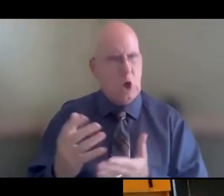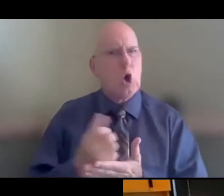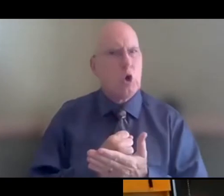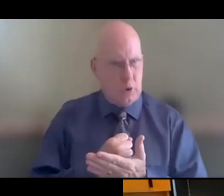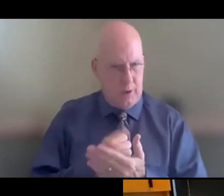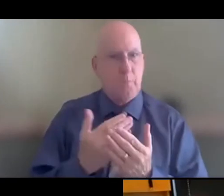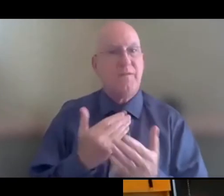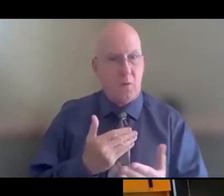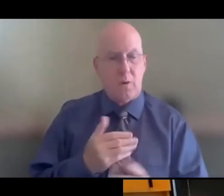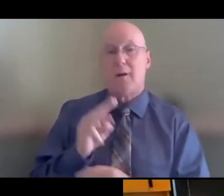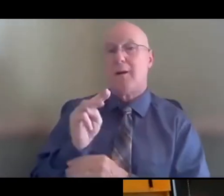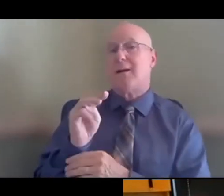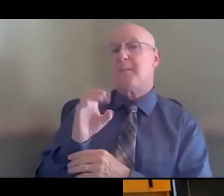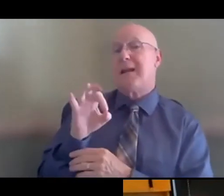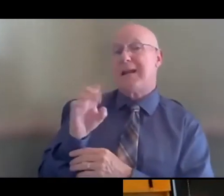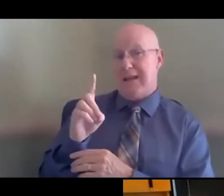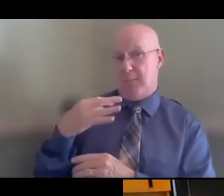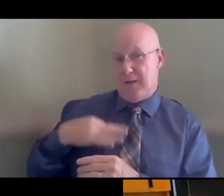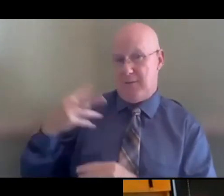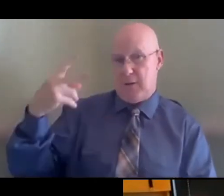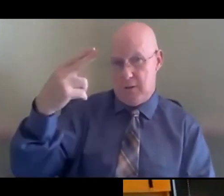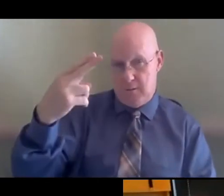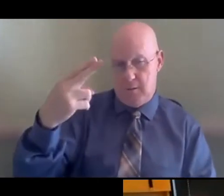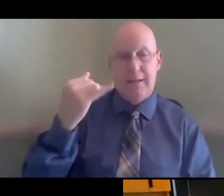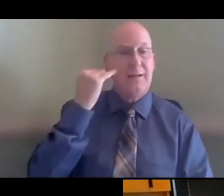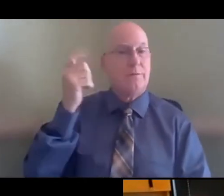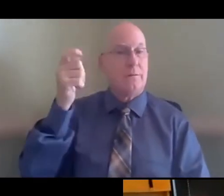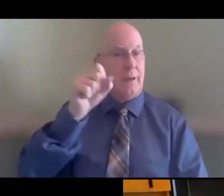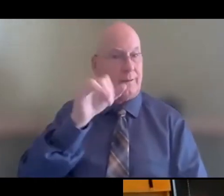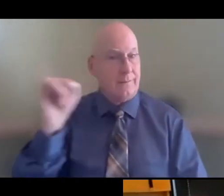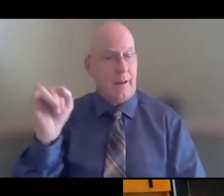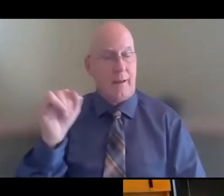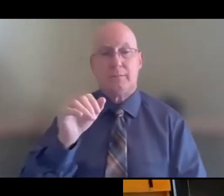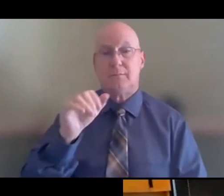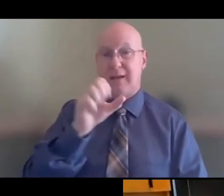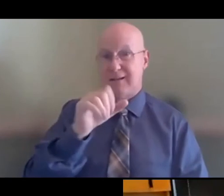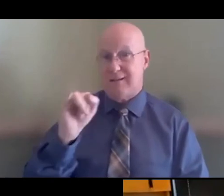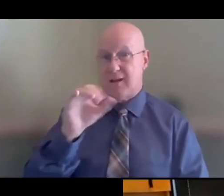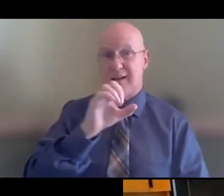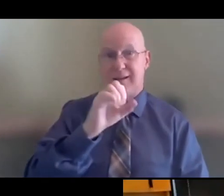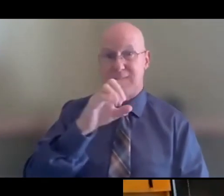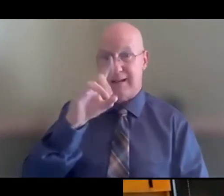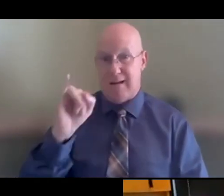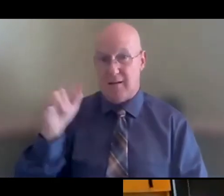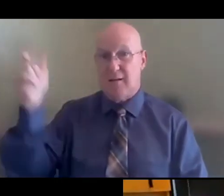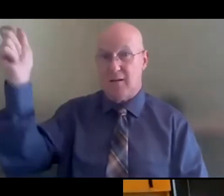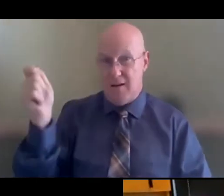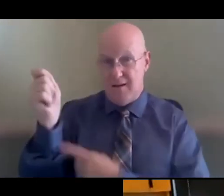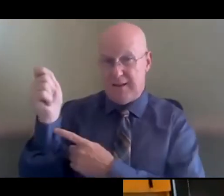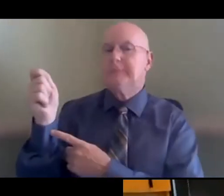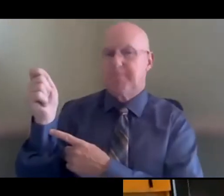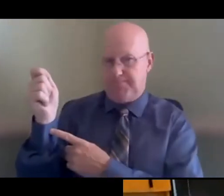before having their Medicaid benefits. Now, if they're on Social Security or especially SSI benefits, yes, those would be